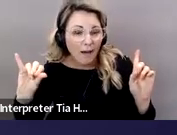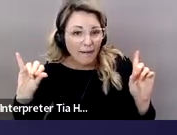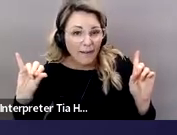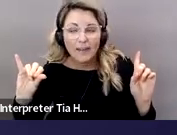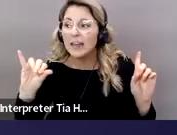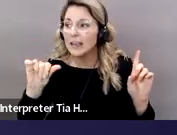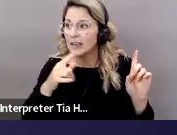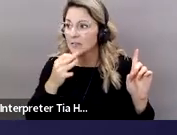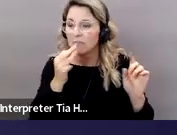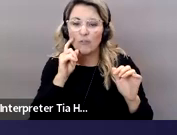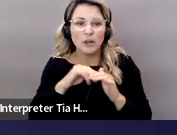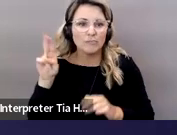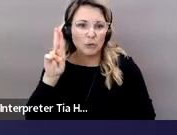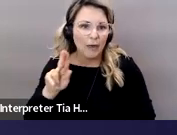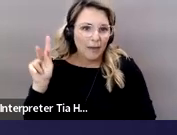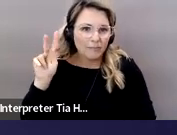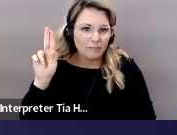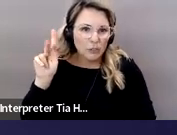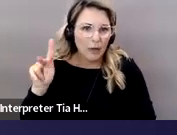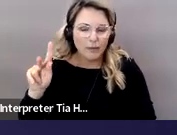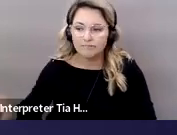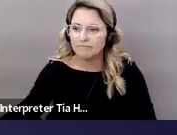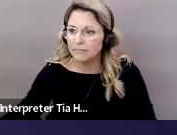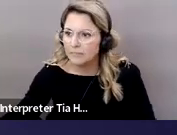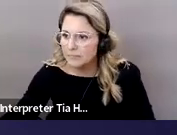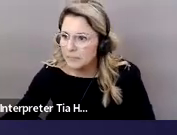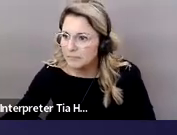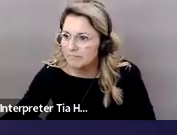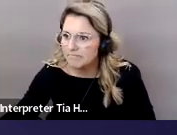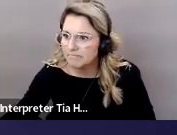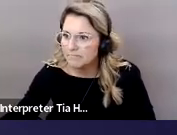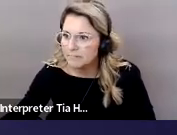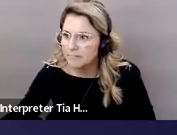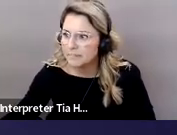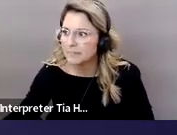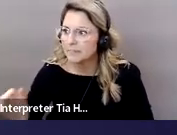Kentucky. I'm now going to turn it over to Dr. Rumroll.